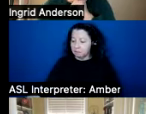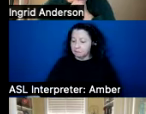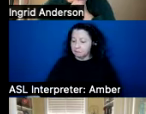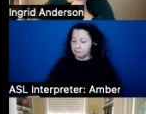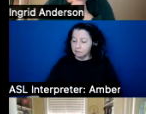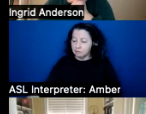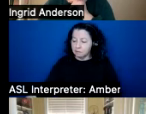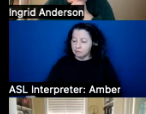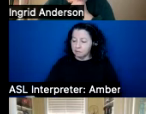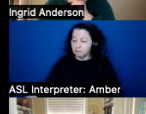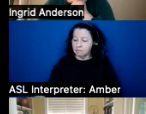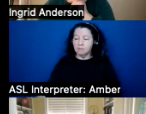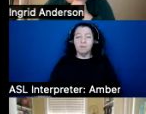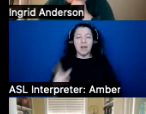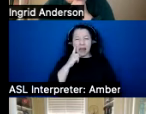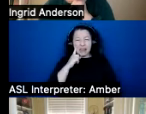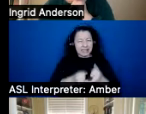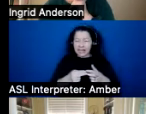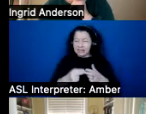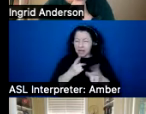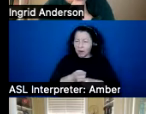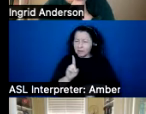I think that should be the last slide.